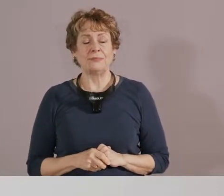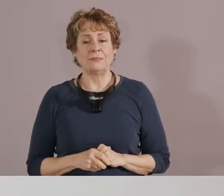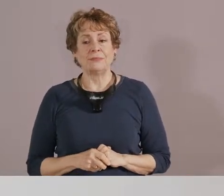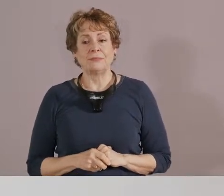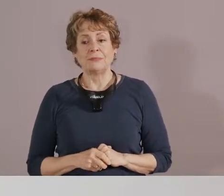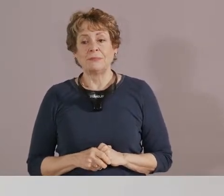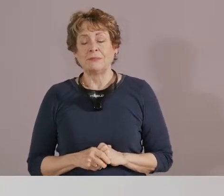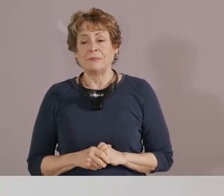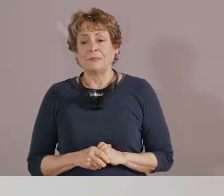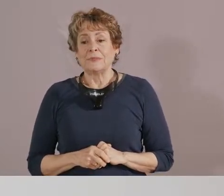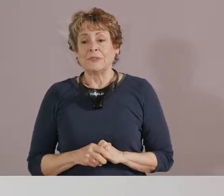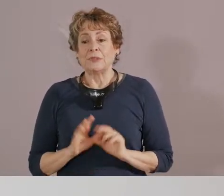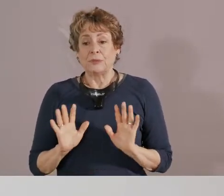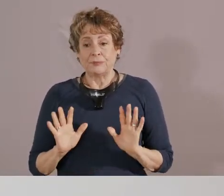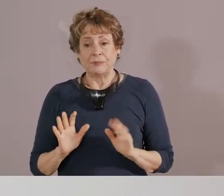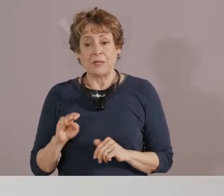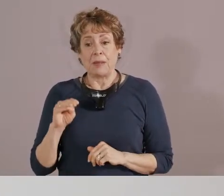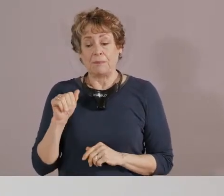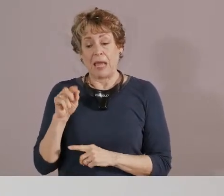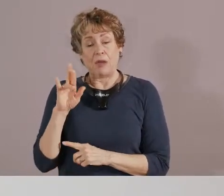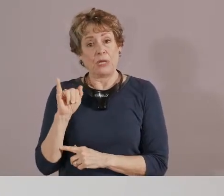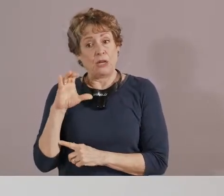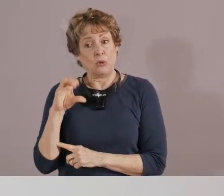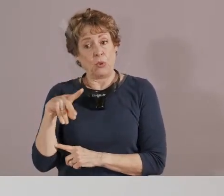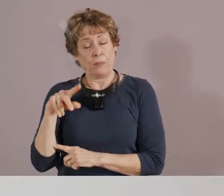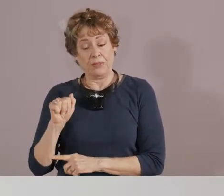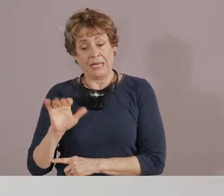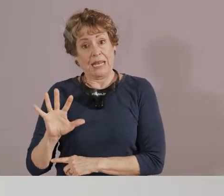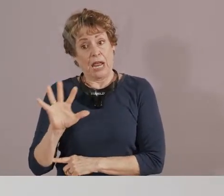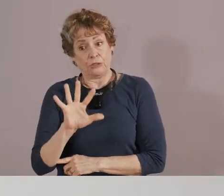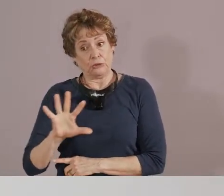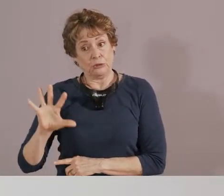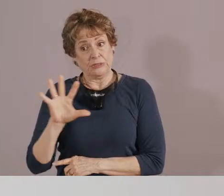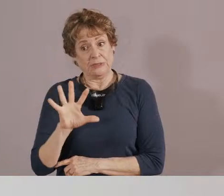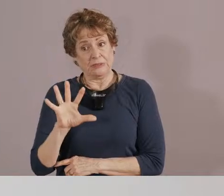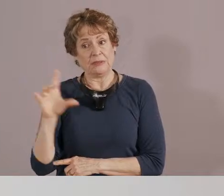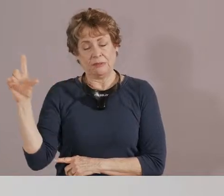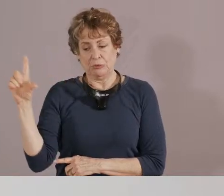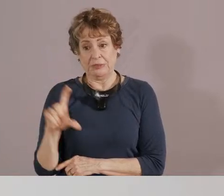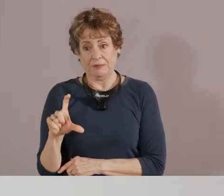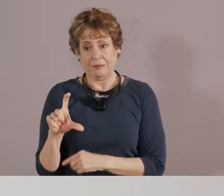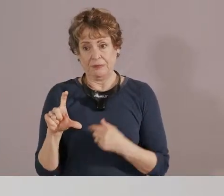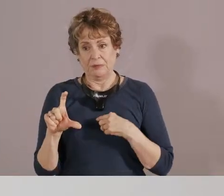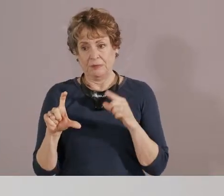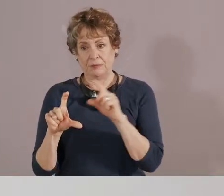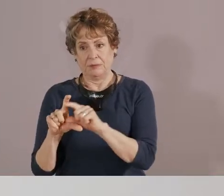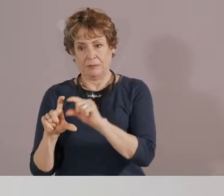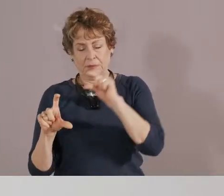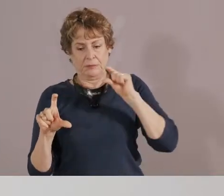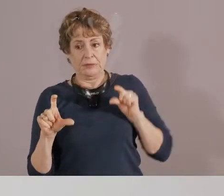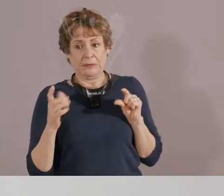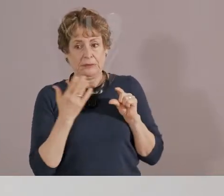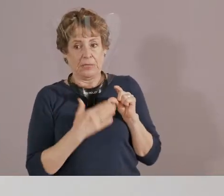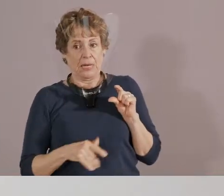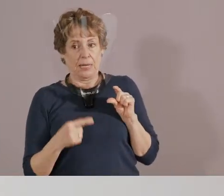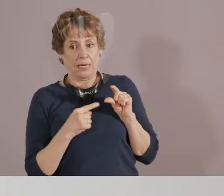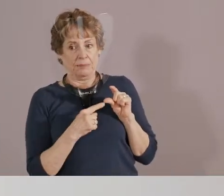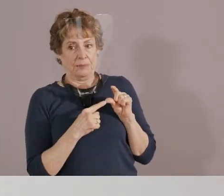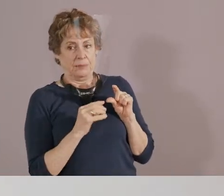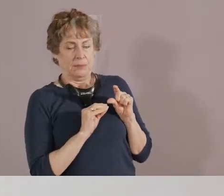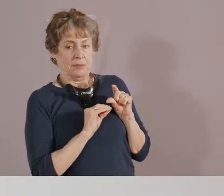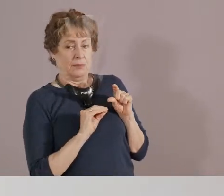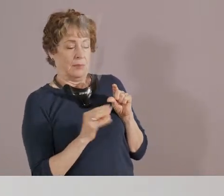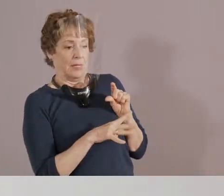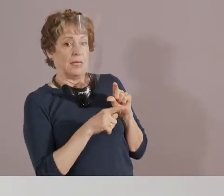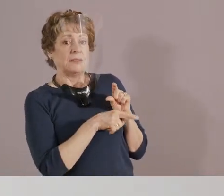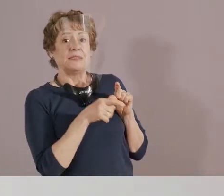Maricopa County in order to be able to do that. But what we were seeing was statewide, Initially, our vaccine distribution wasn't